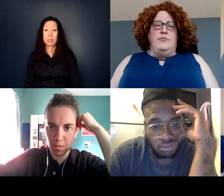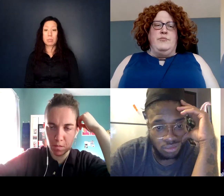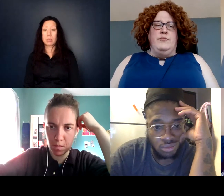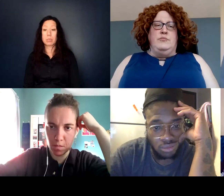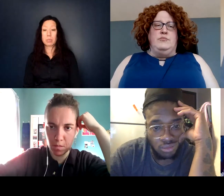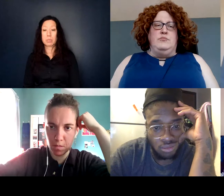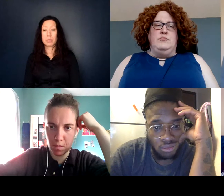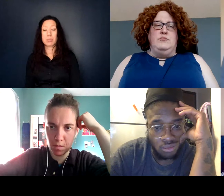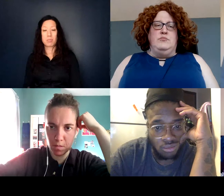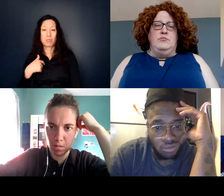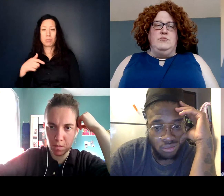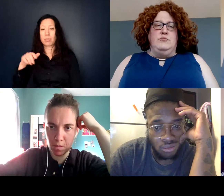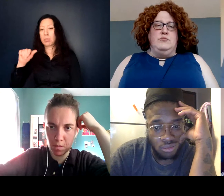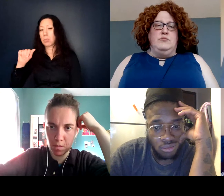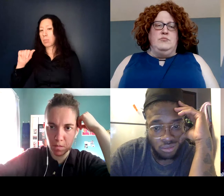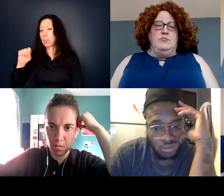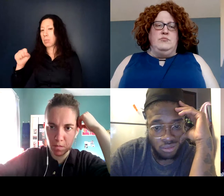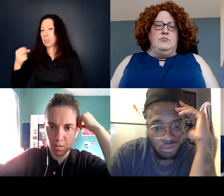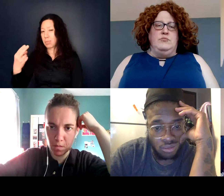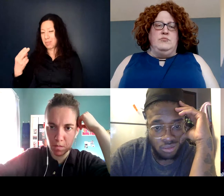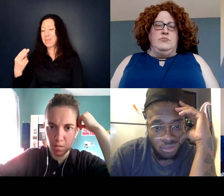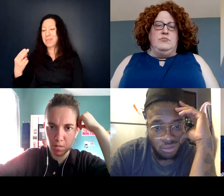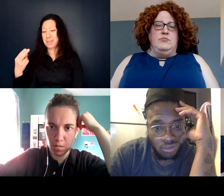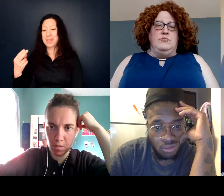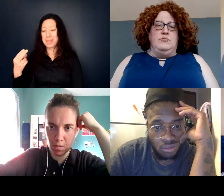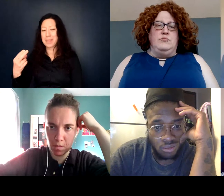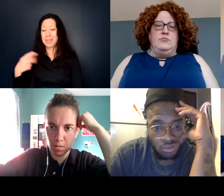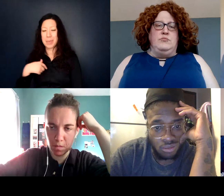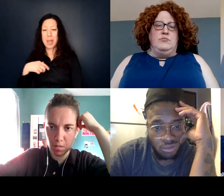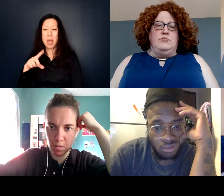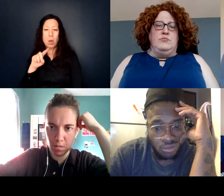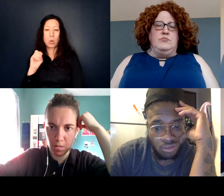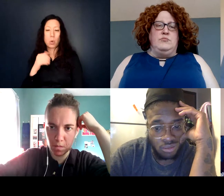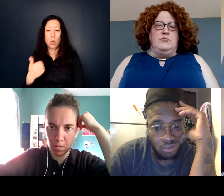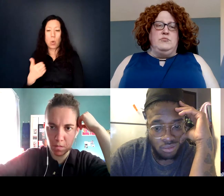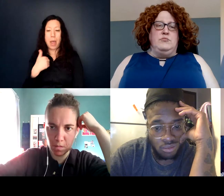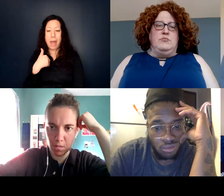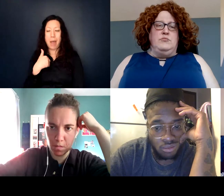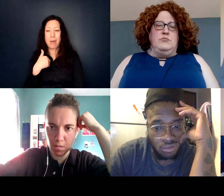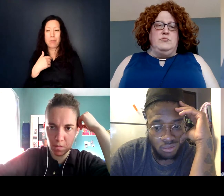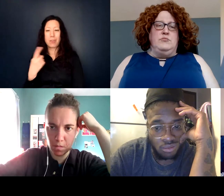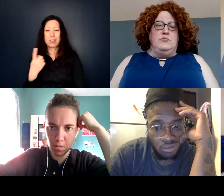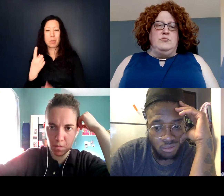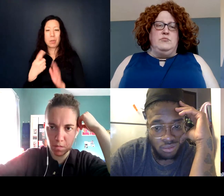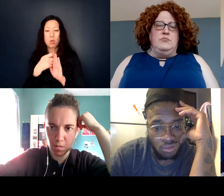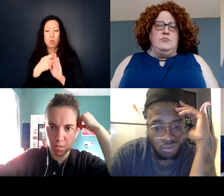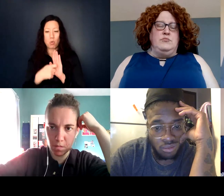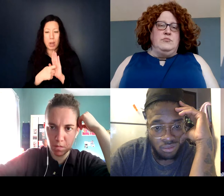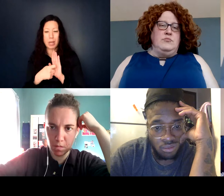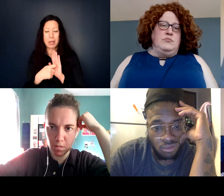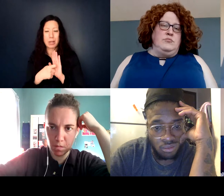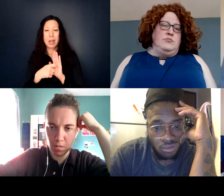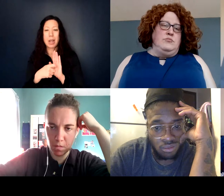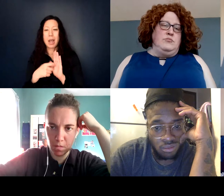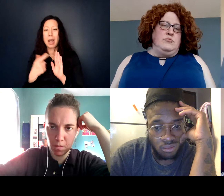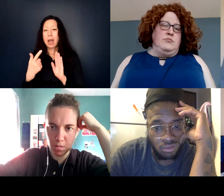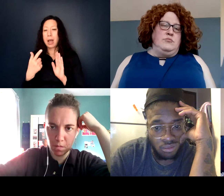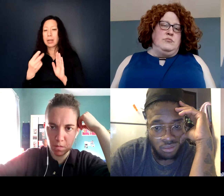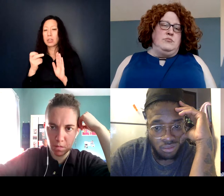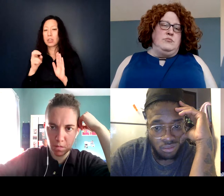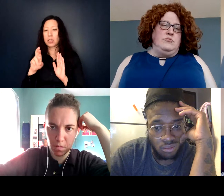This is Ash, ASH. I do have like a written like gender diversity, gender